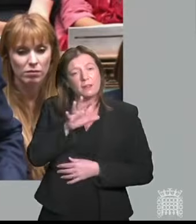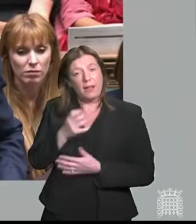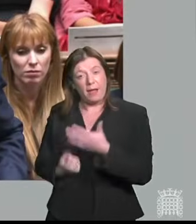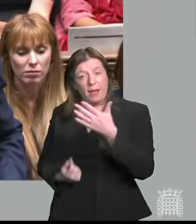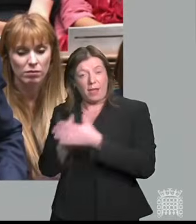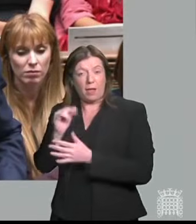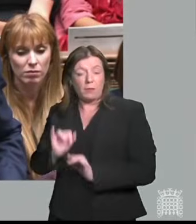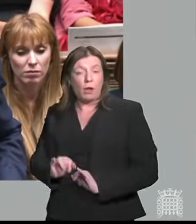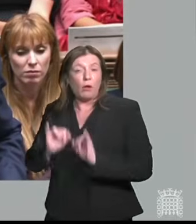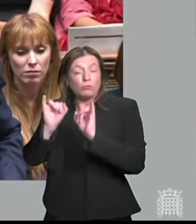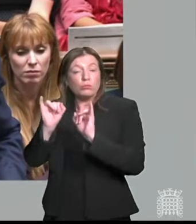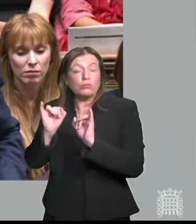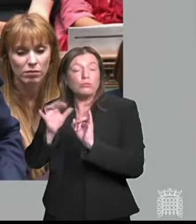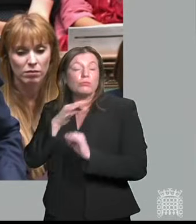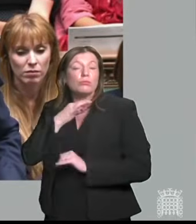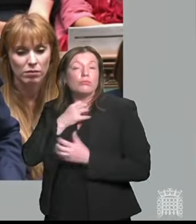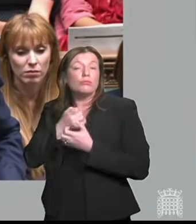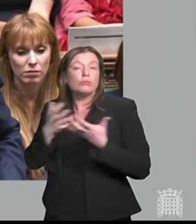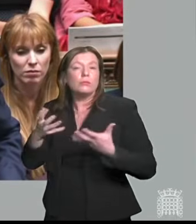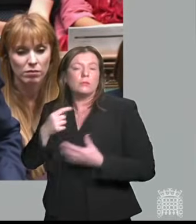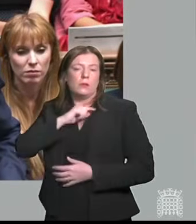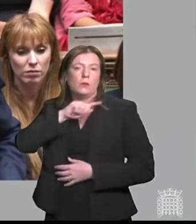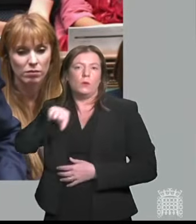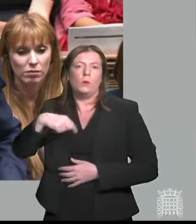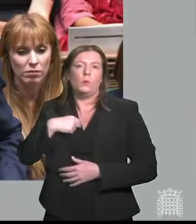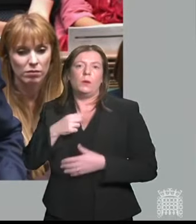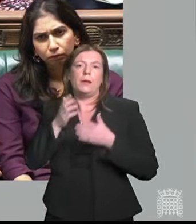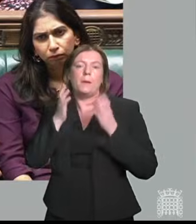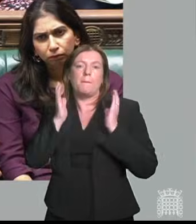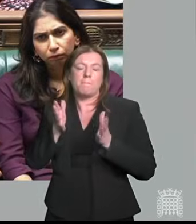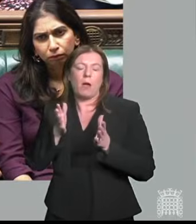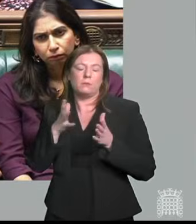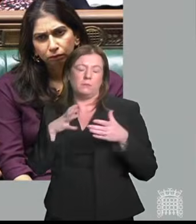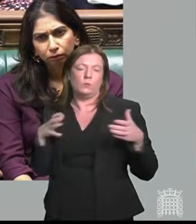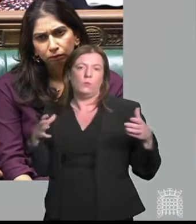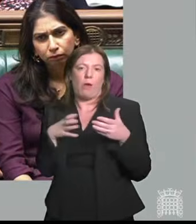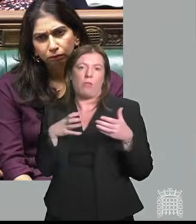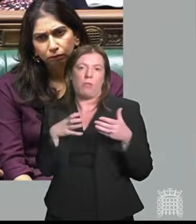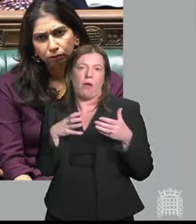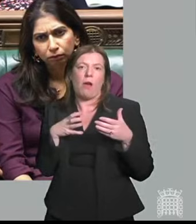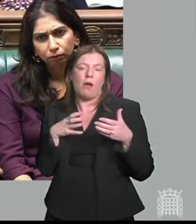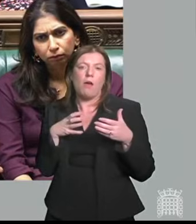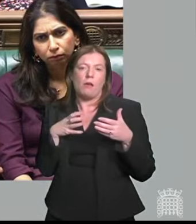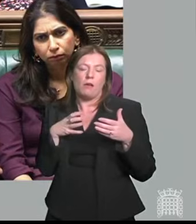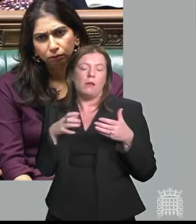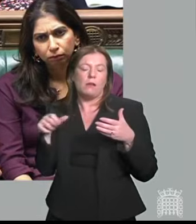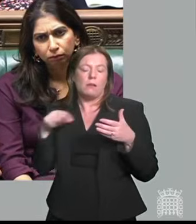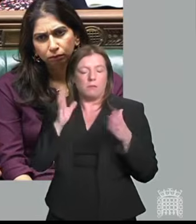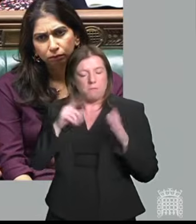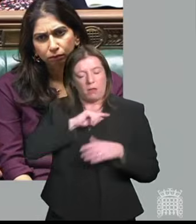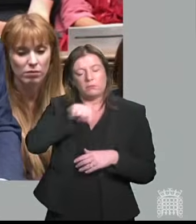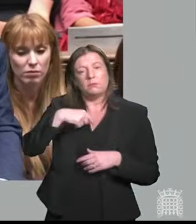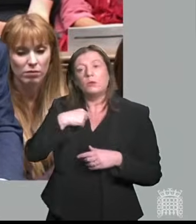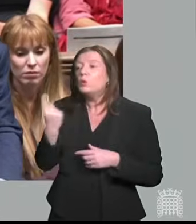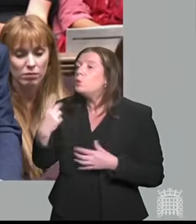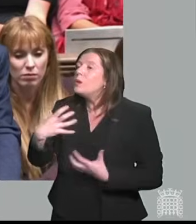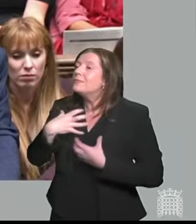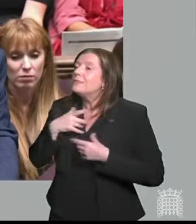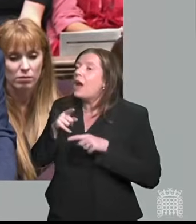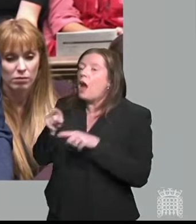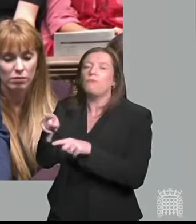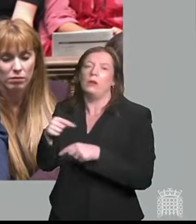crisis, this House must strive to speak with one voice in condemnation of terror,